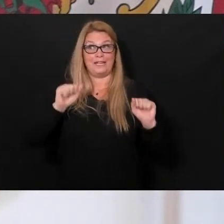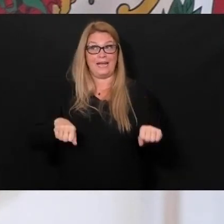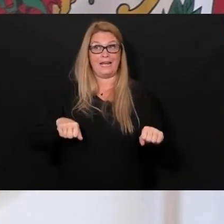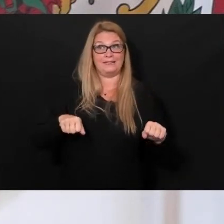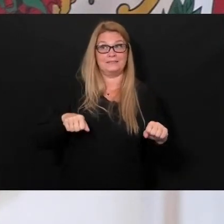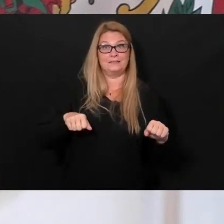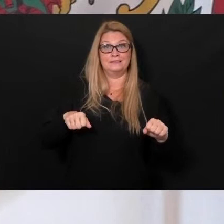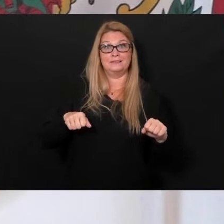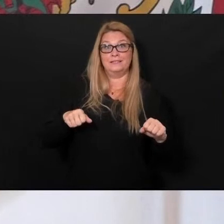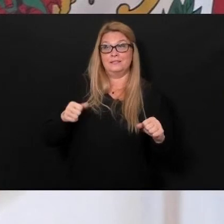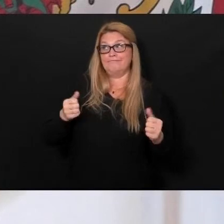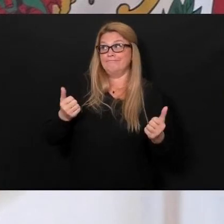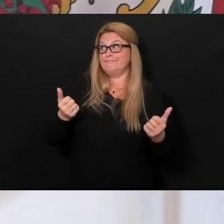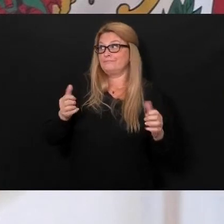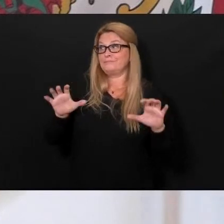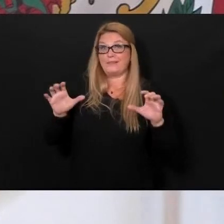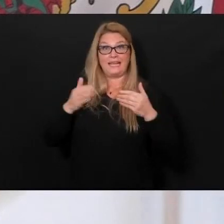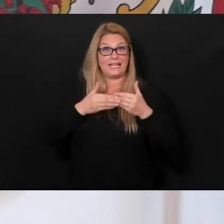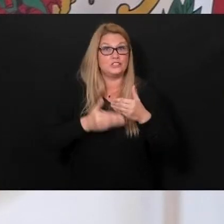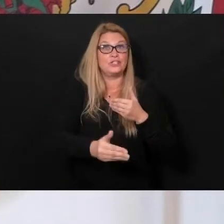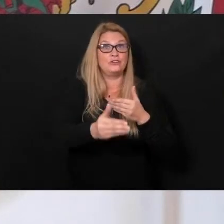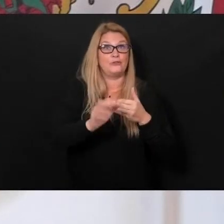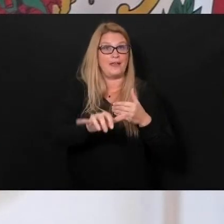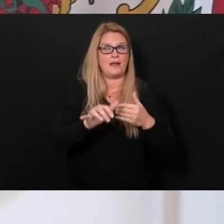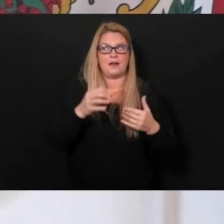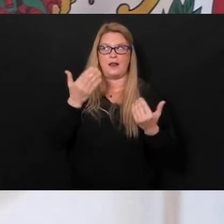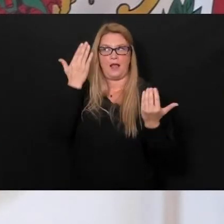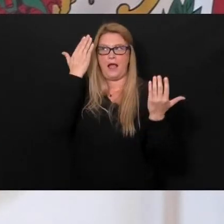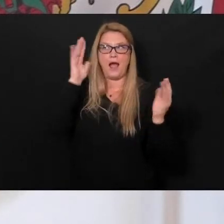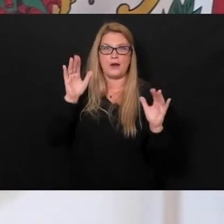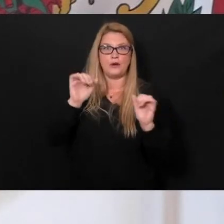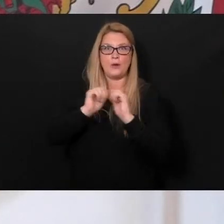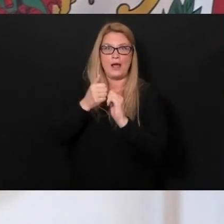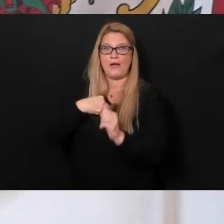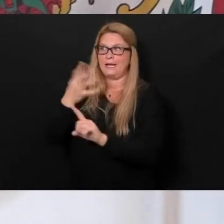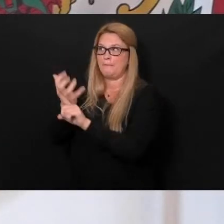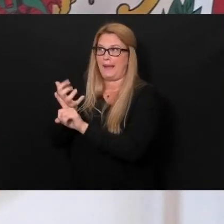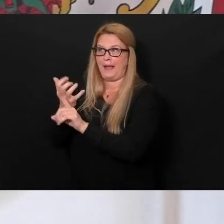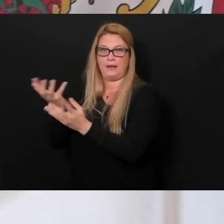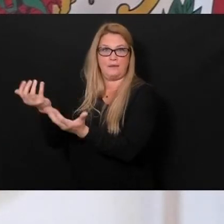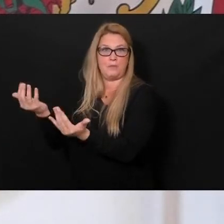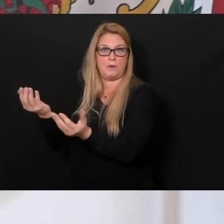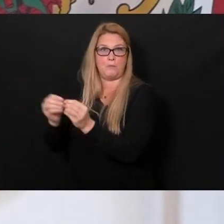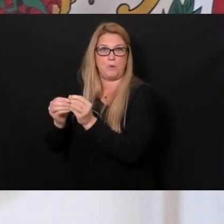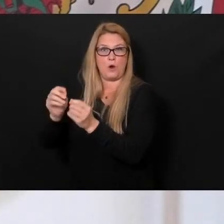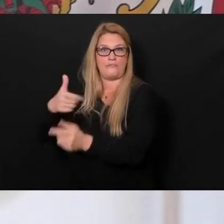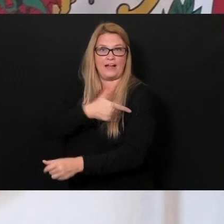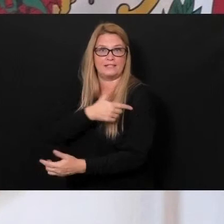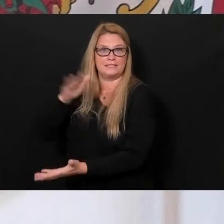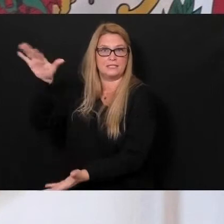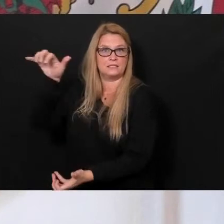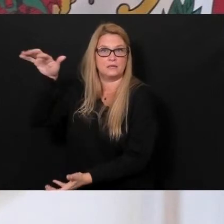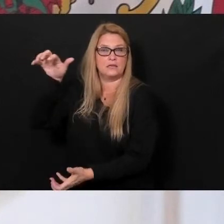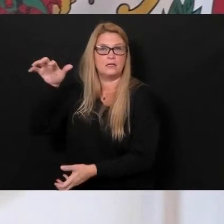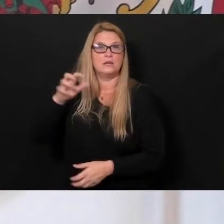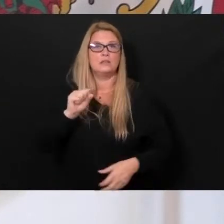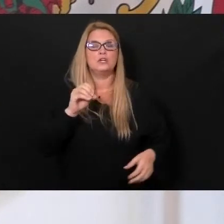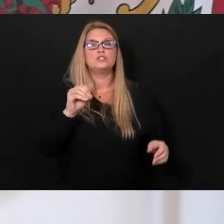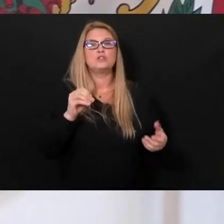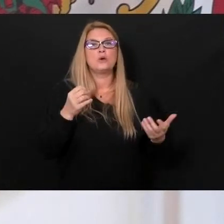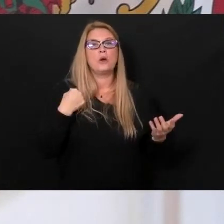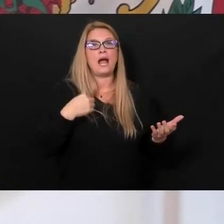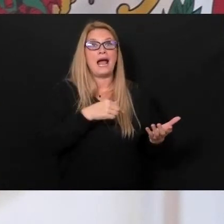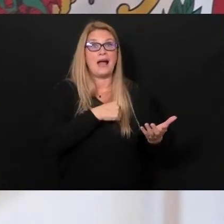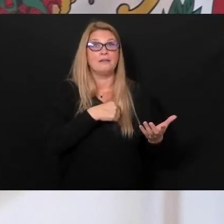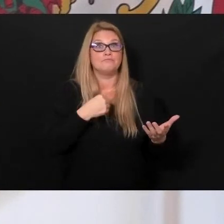plead our case any better than that. You know, he understands. And I said, the other thing I said, you know, and I took this from